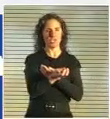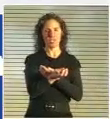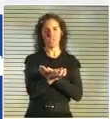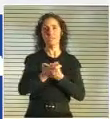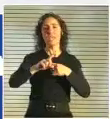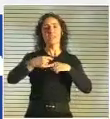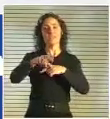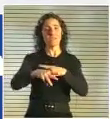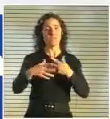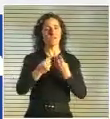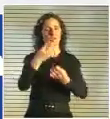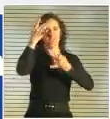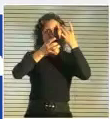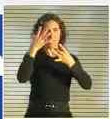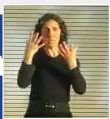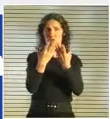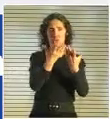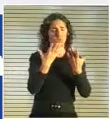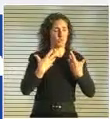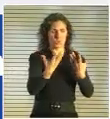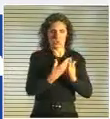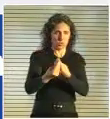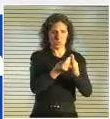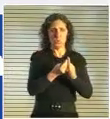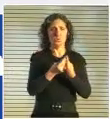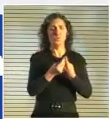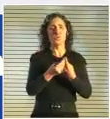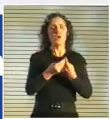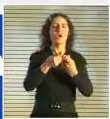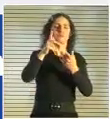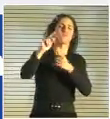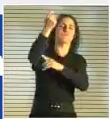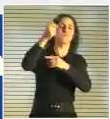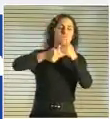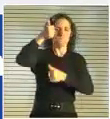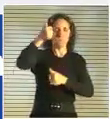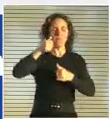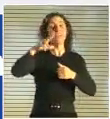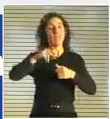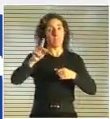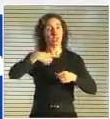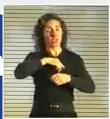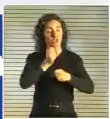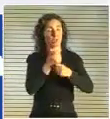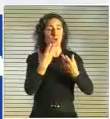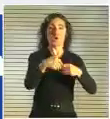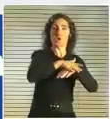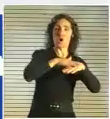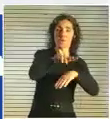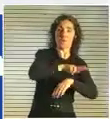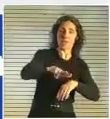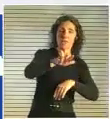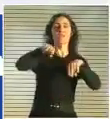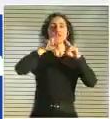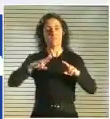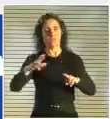working with national governments and we're working with international bodies as well, such as the UN. And the reason for this is, of course, policy frameworks are